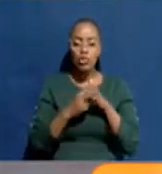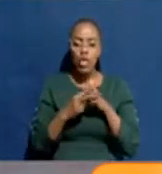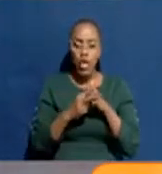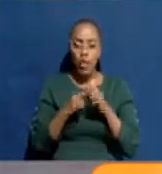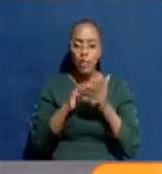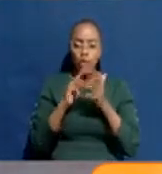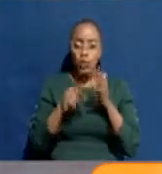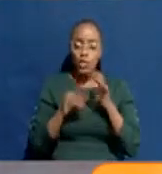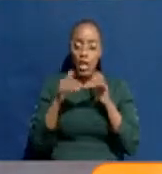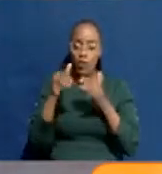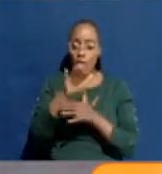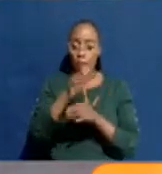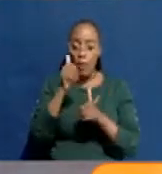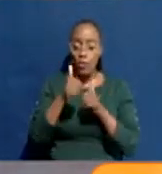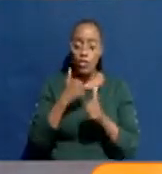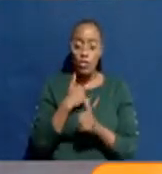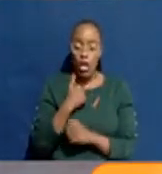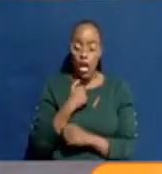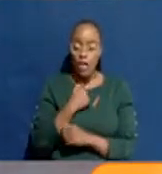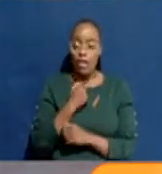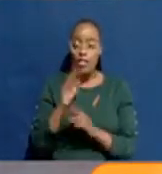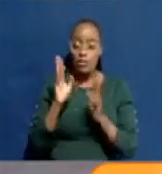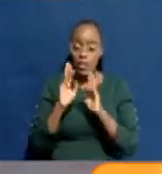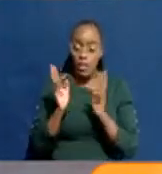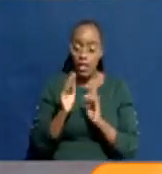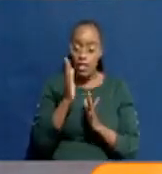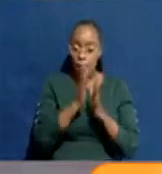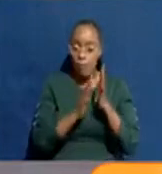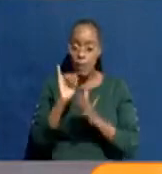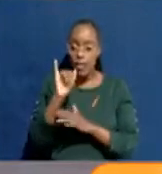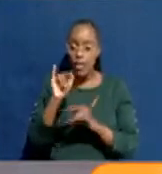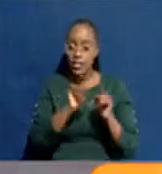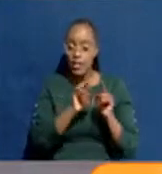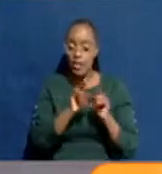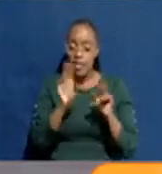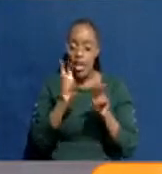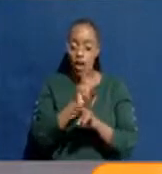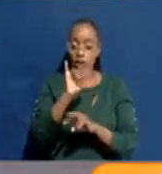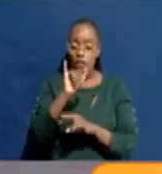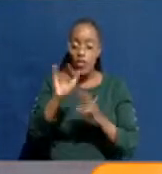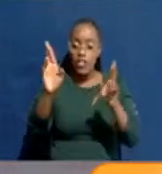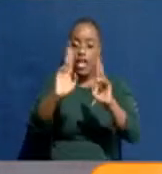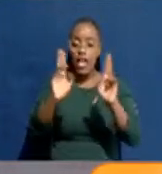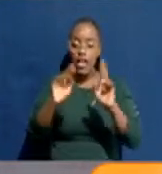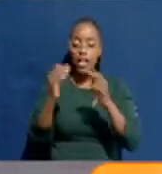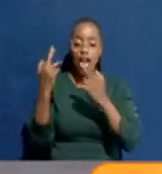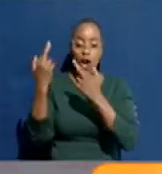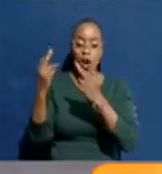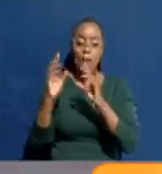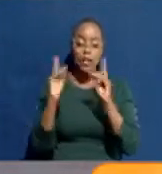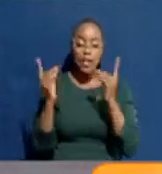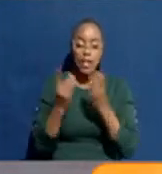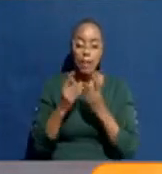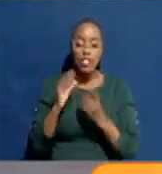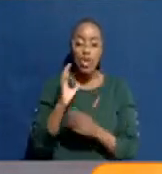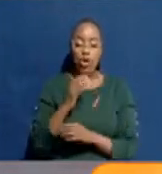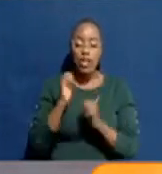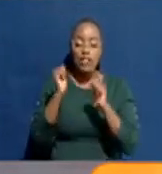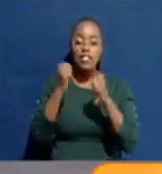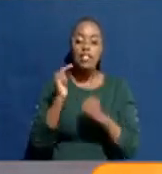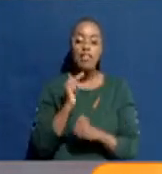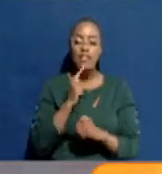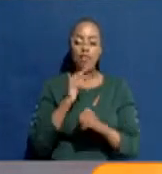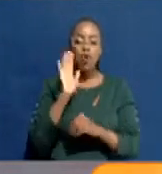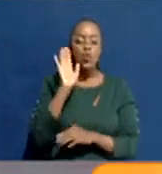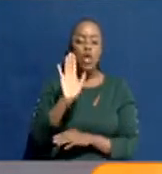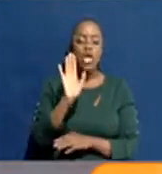terms of a platform and the Revenue Authority getting ready for it, they are ready for it. I'm hoping the Departmental Committee then saves us by saying,